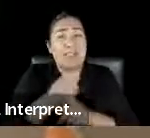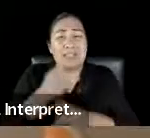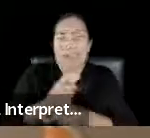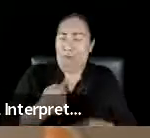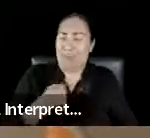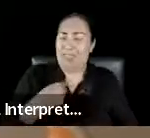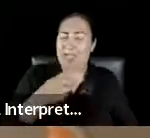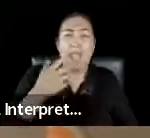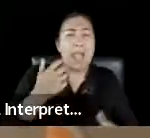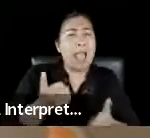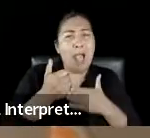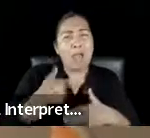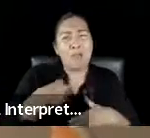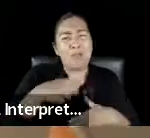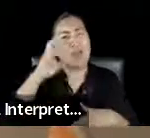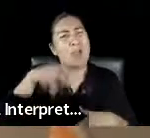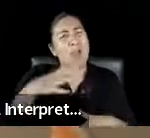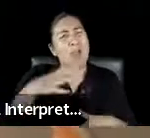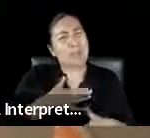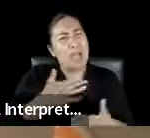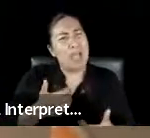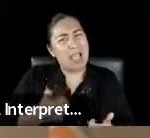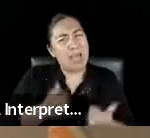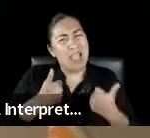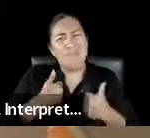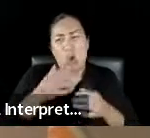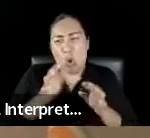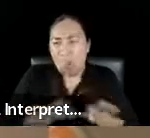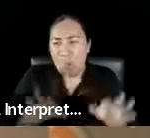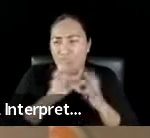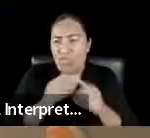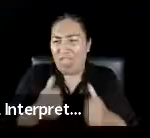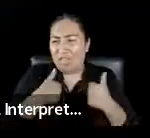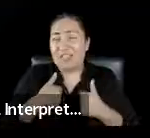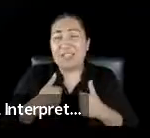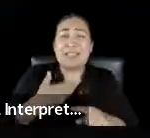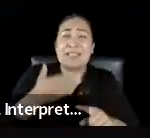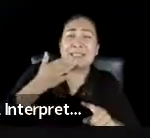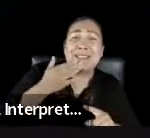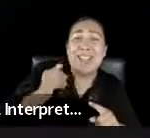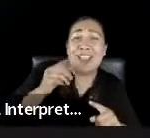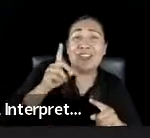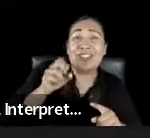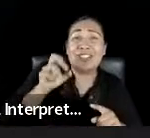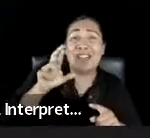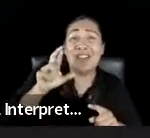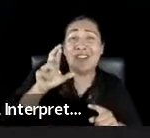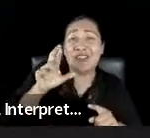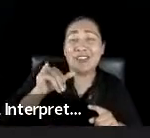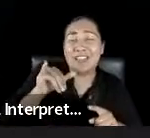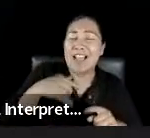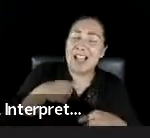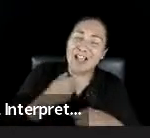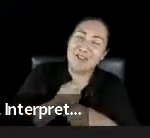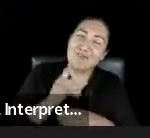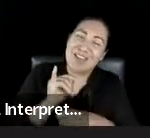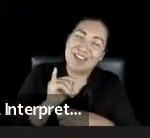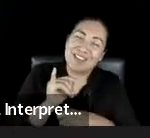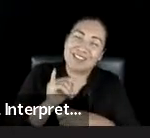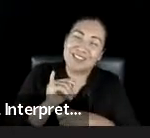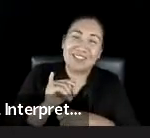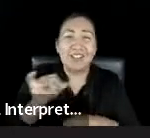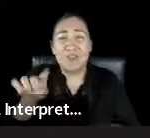realize that my life was worth living. Dear Diary, I made it. If you or someone you know is struggling,